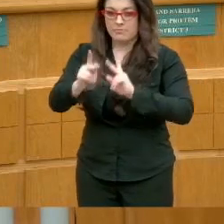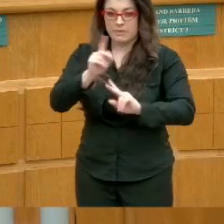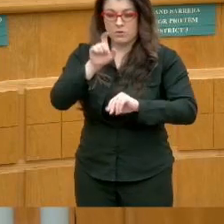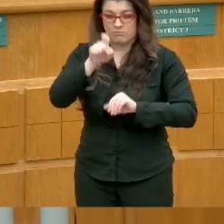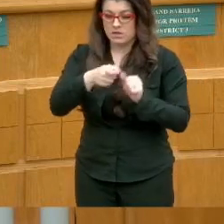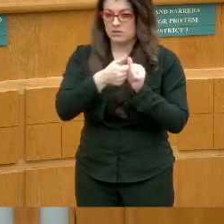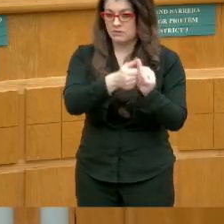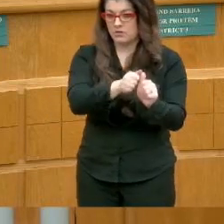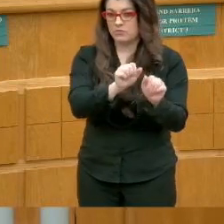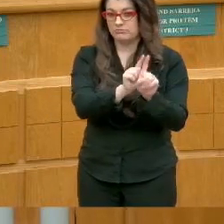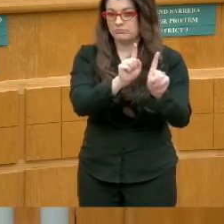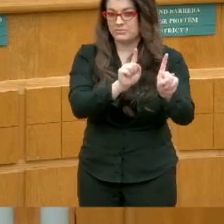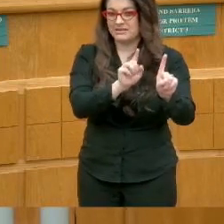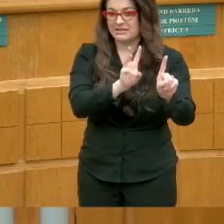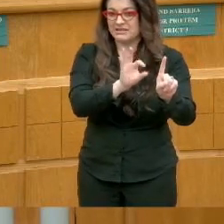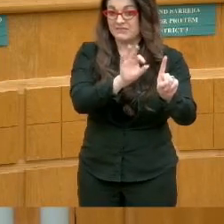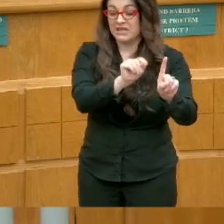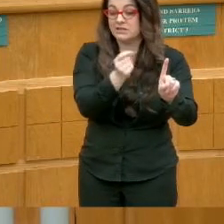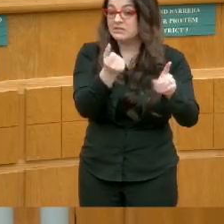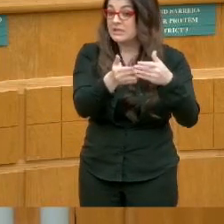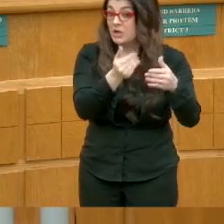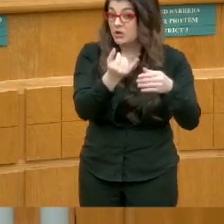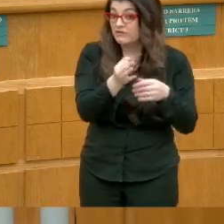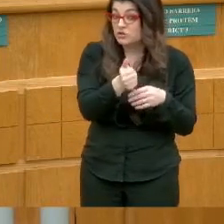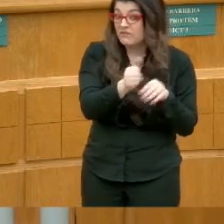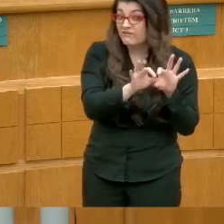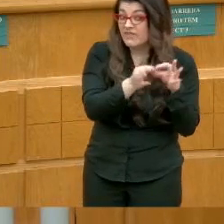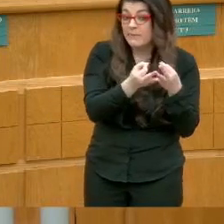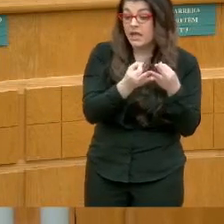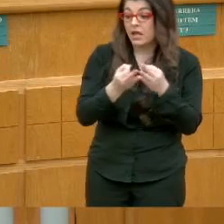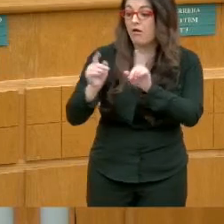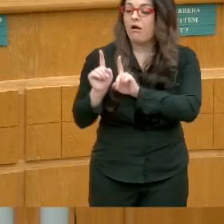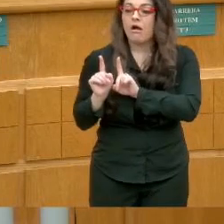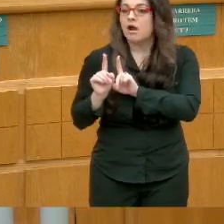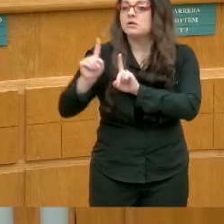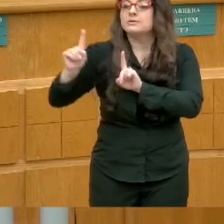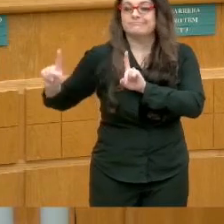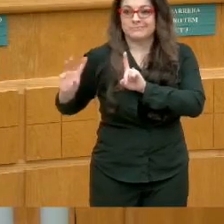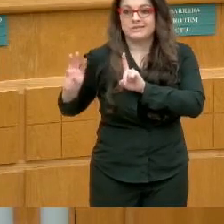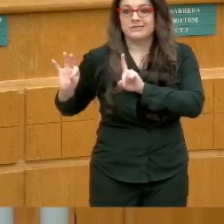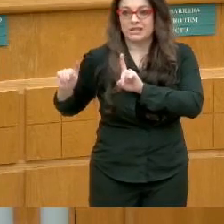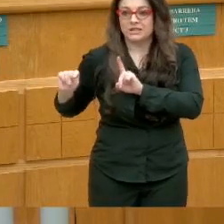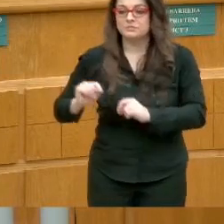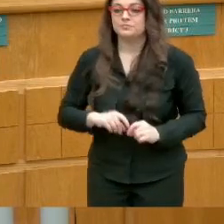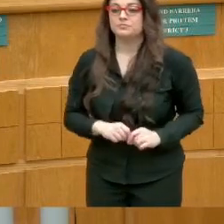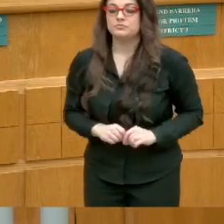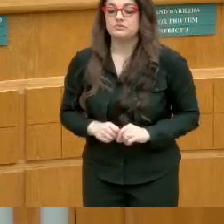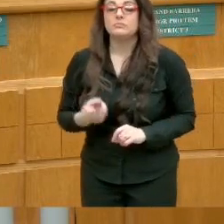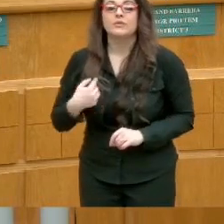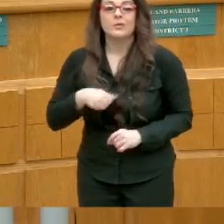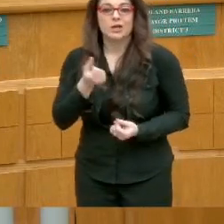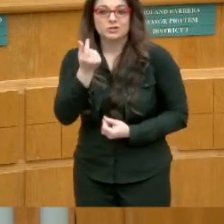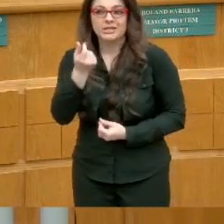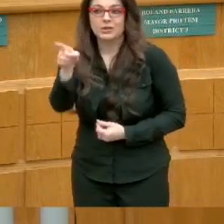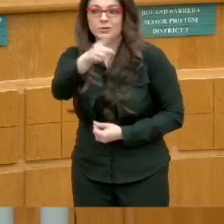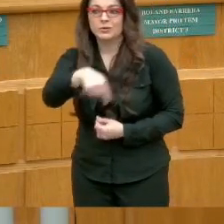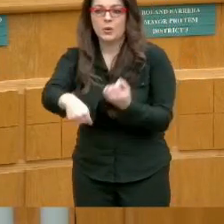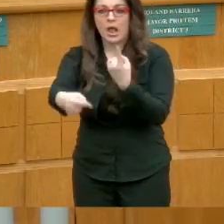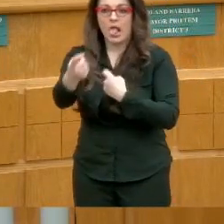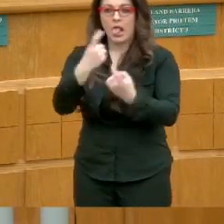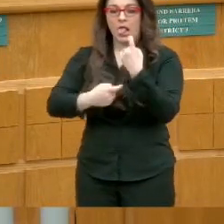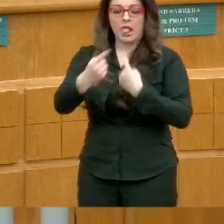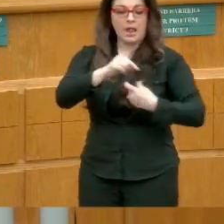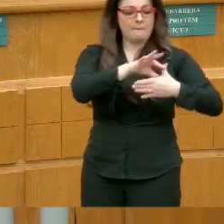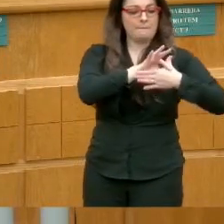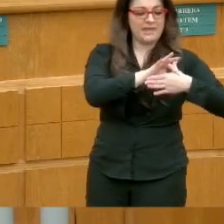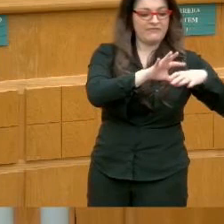requirement. We are receiving a lot of questions about nursing homes, our meat processing plants, and other congregate